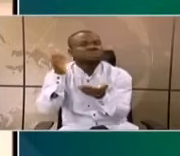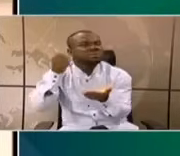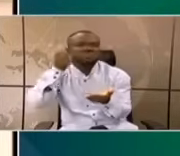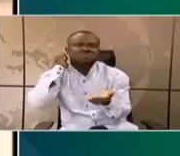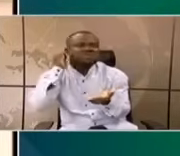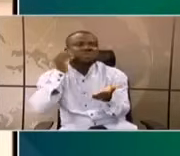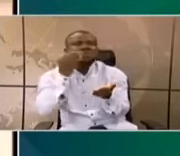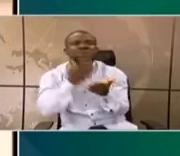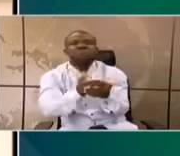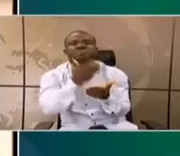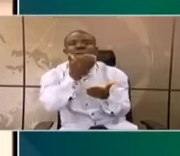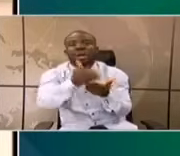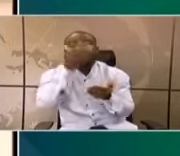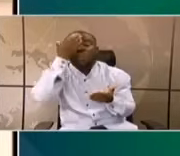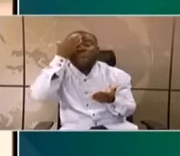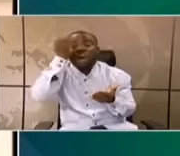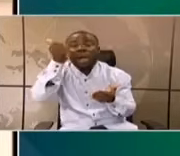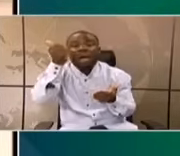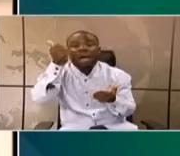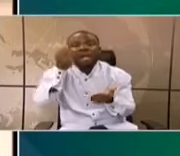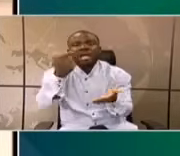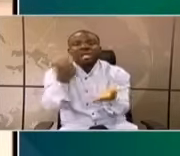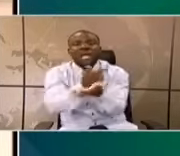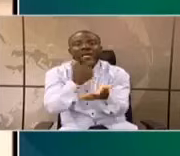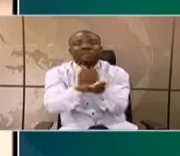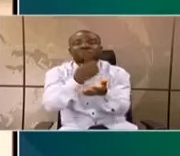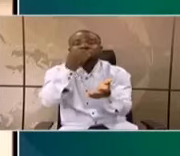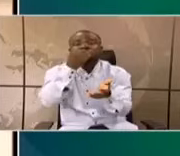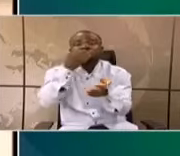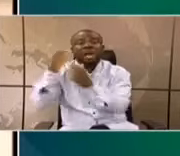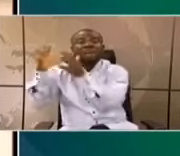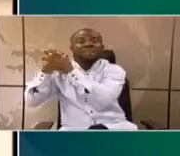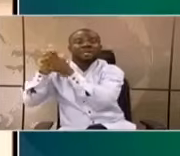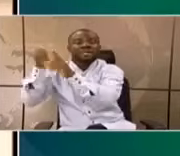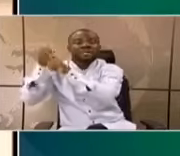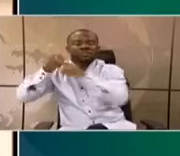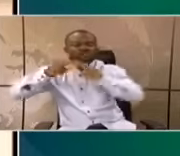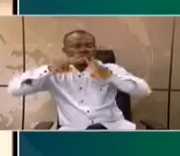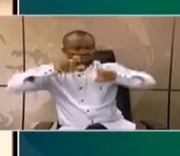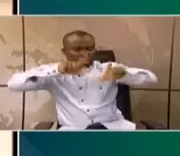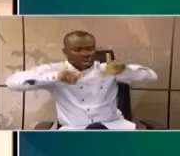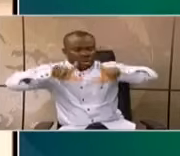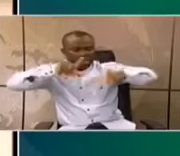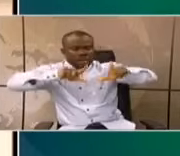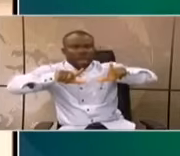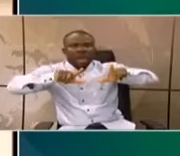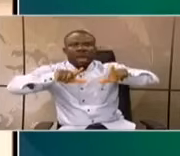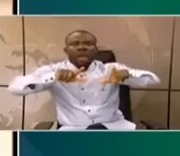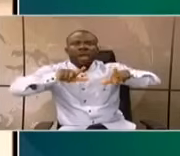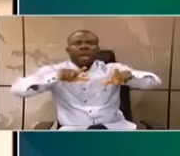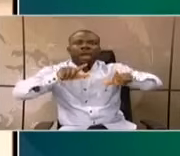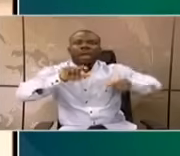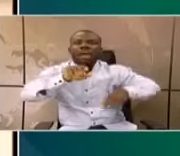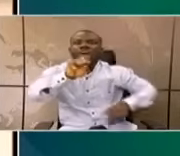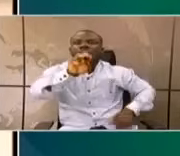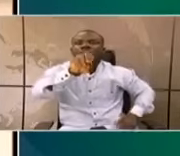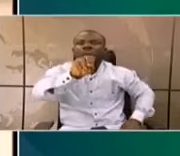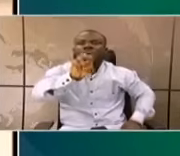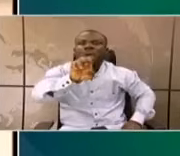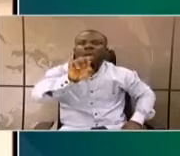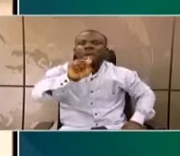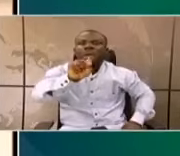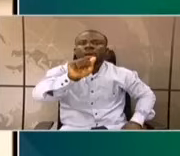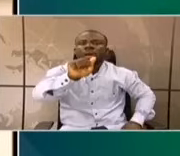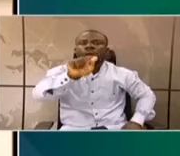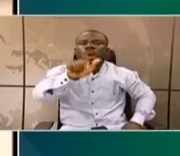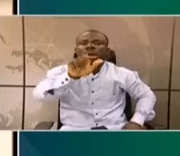talk. I tell Missy, you dear, I don't know. What was she? Metals, Nadia, a wing. It's a yen to